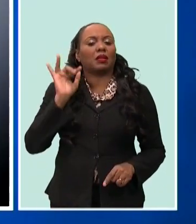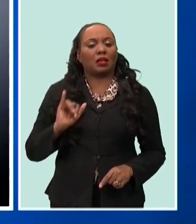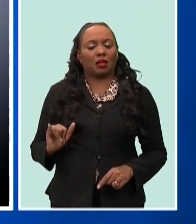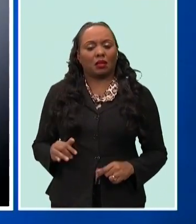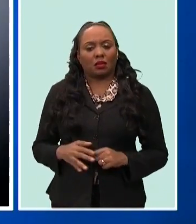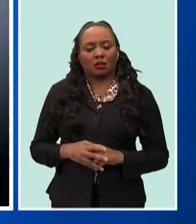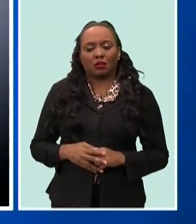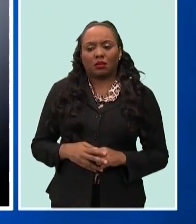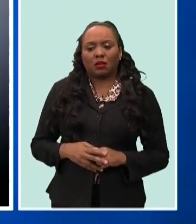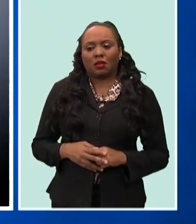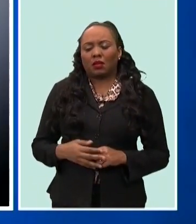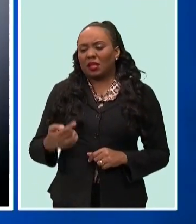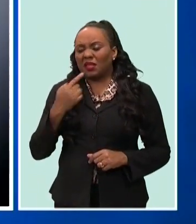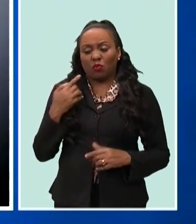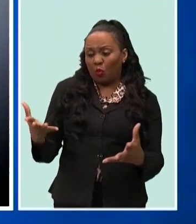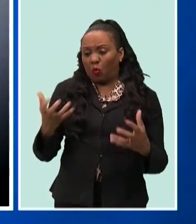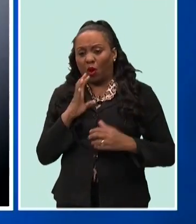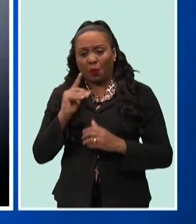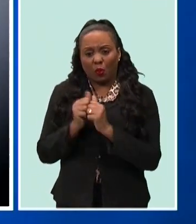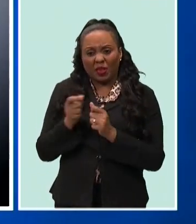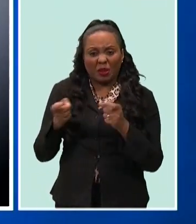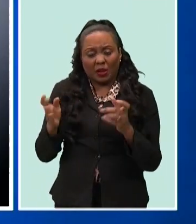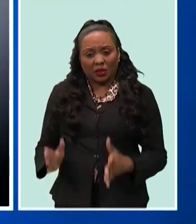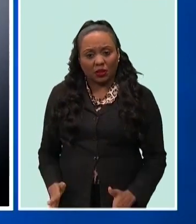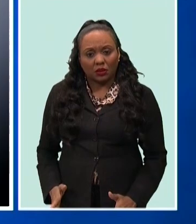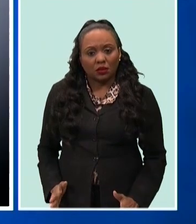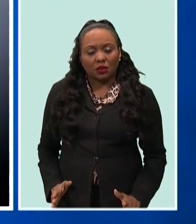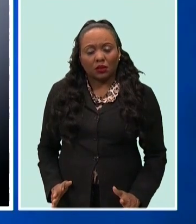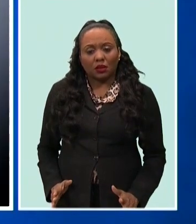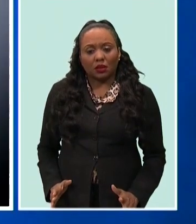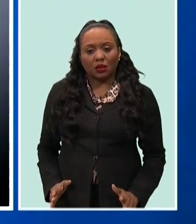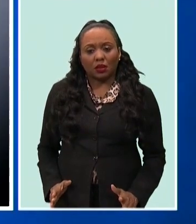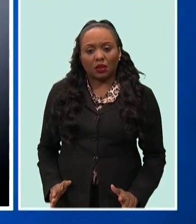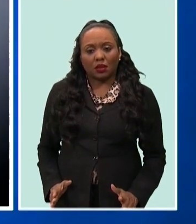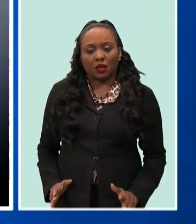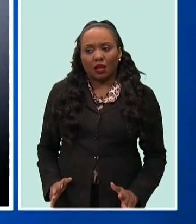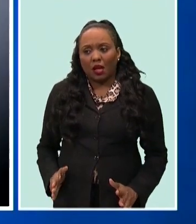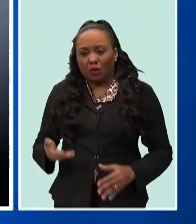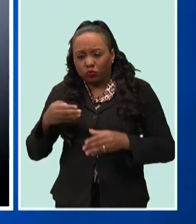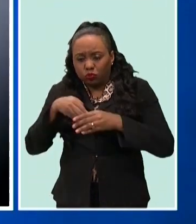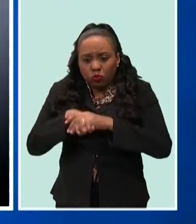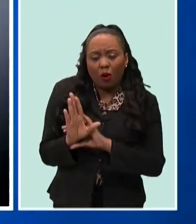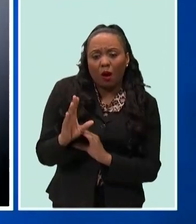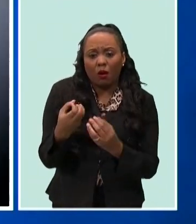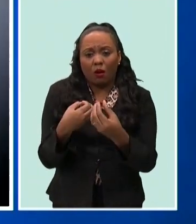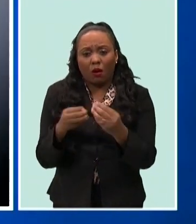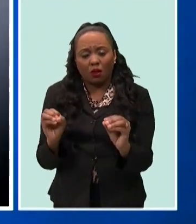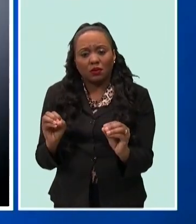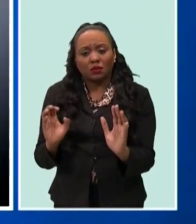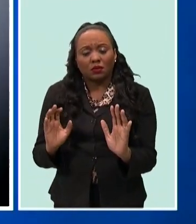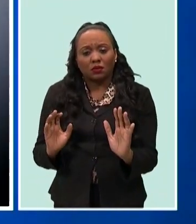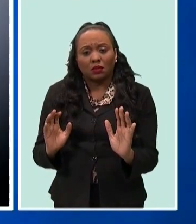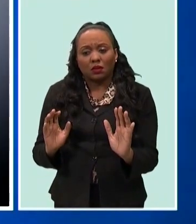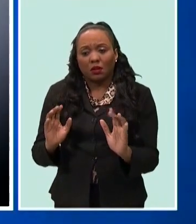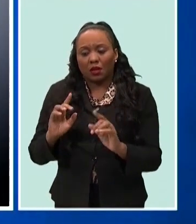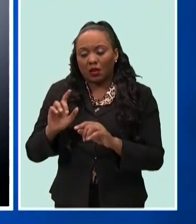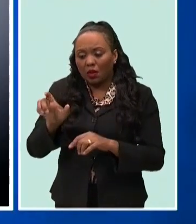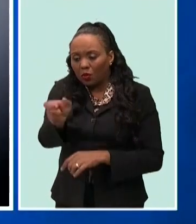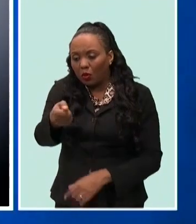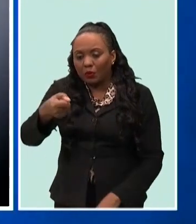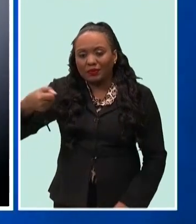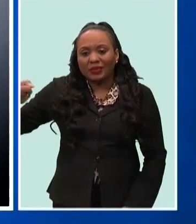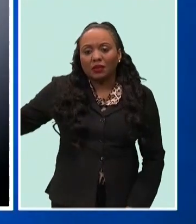they entered and they demanded to speak to the manager of the gas station. where they forged themselves inside to the office, and thereafter they opened the safe and they